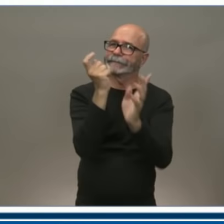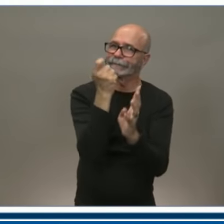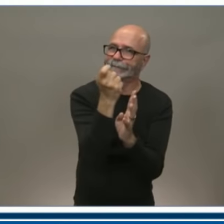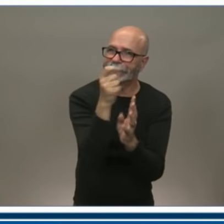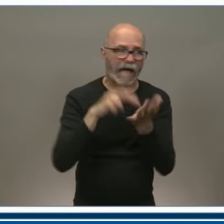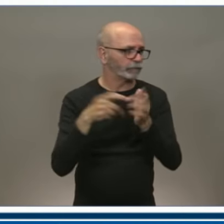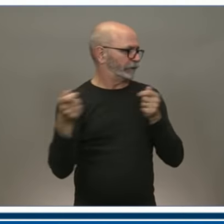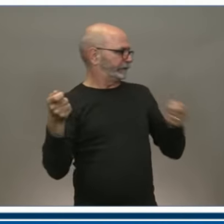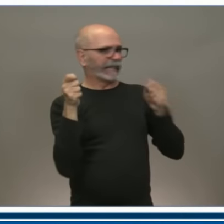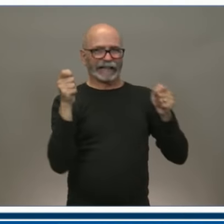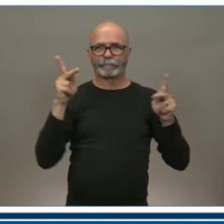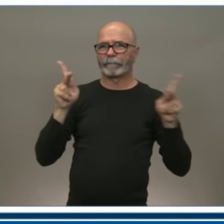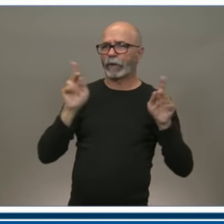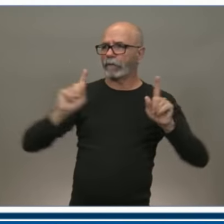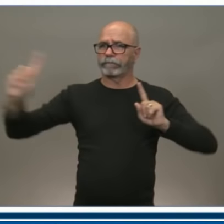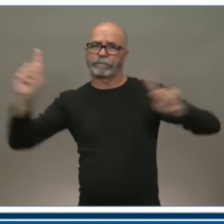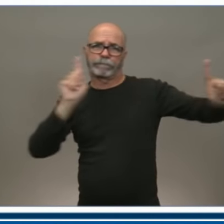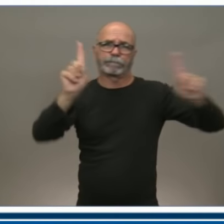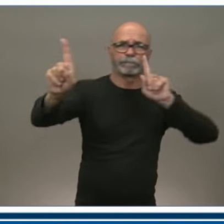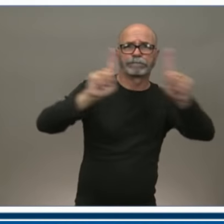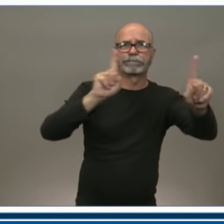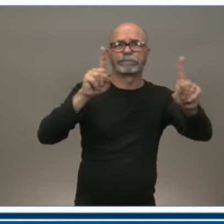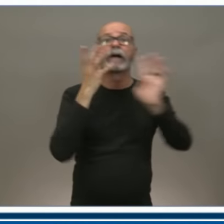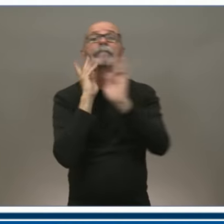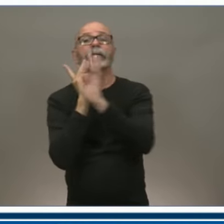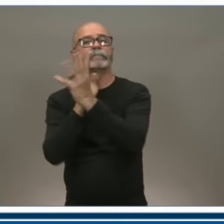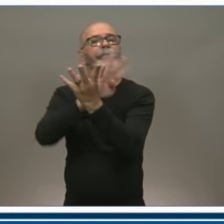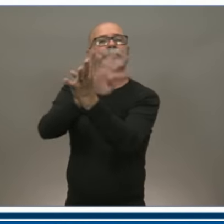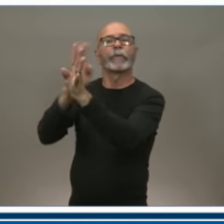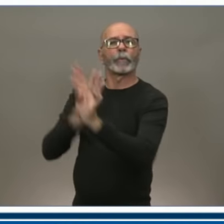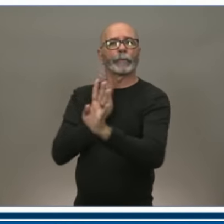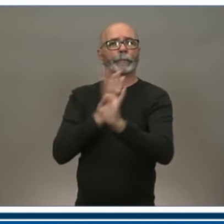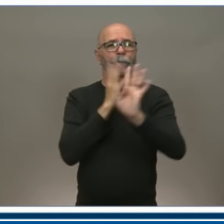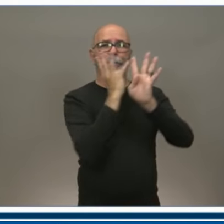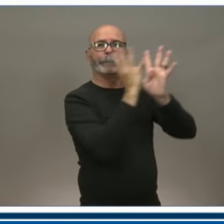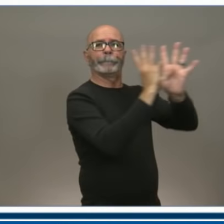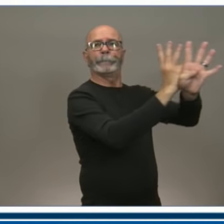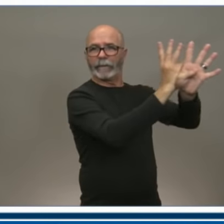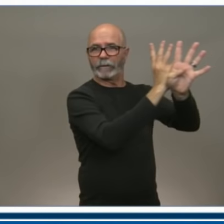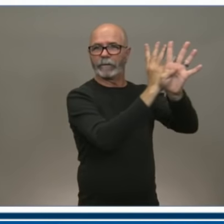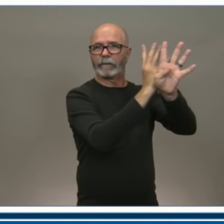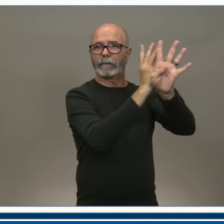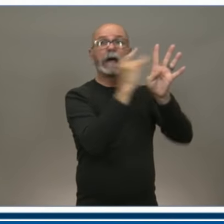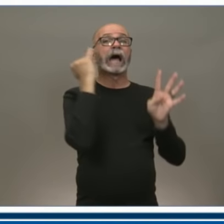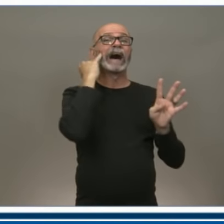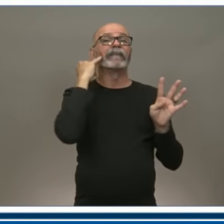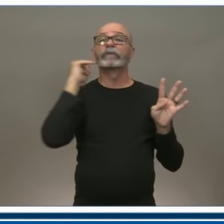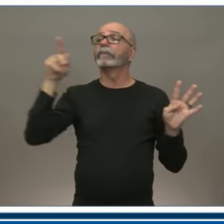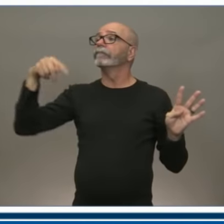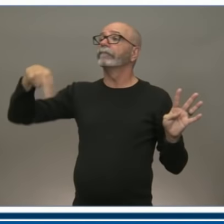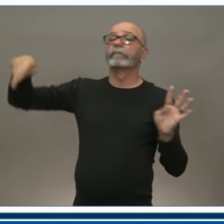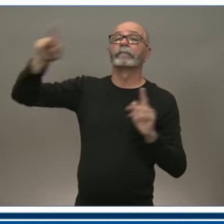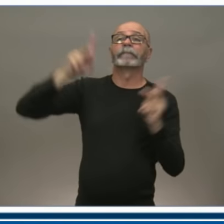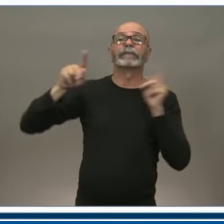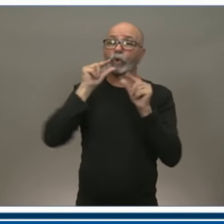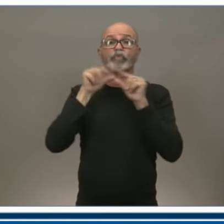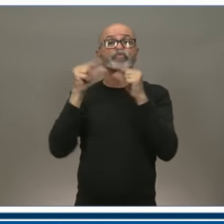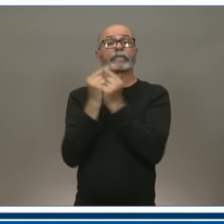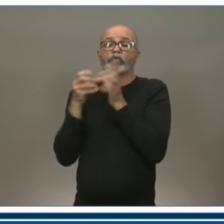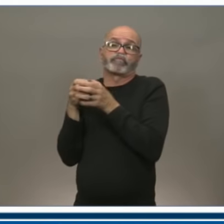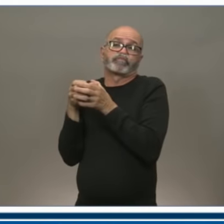flow of people to make sure that people outside of close household groups of no more than 10 are actually kept